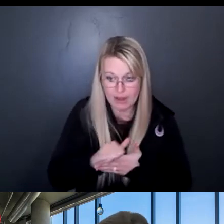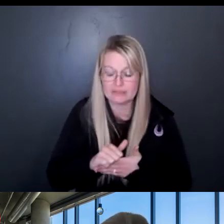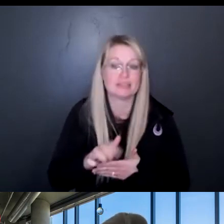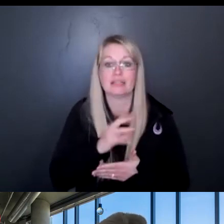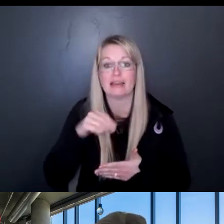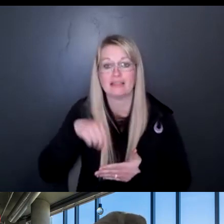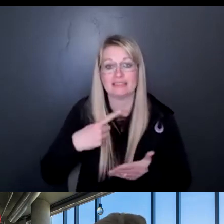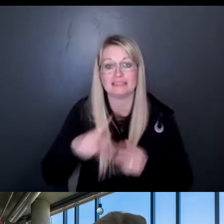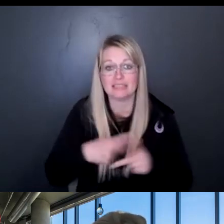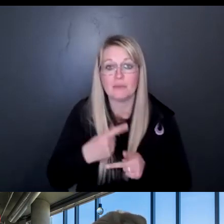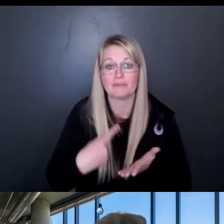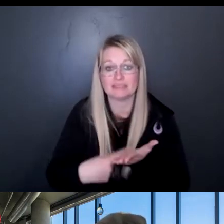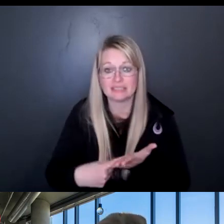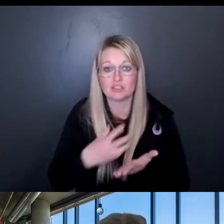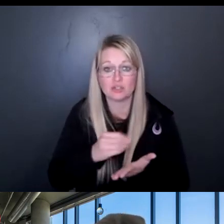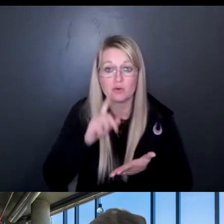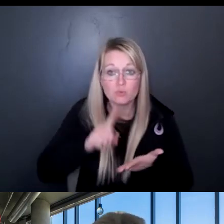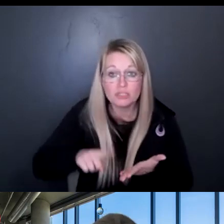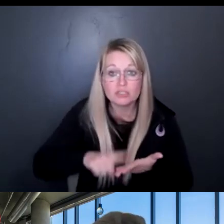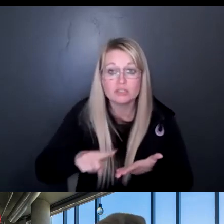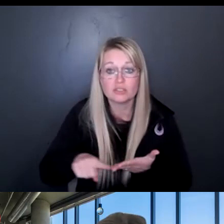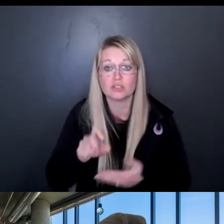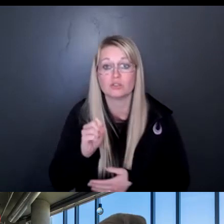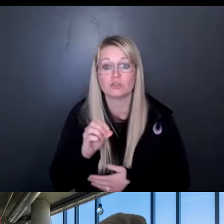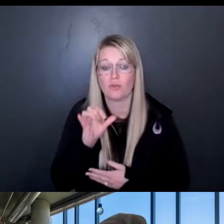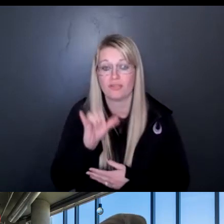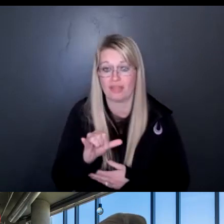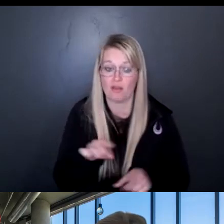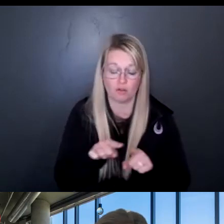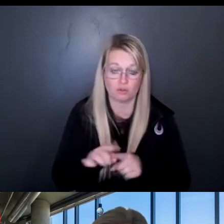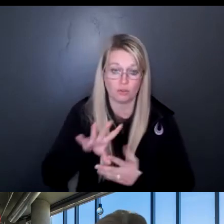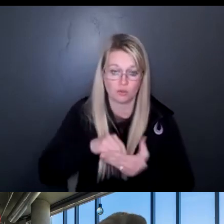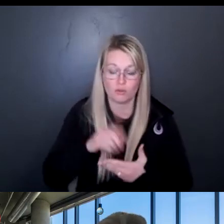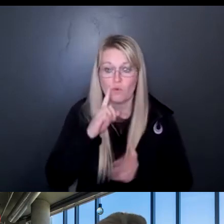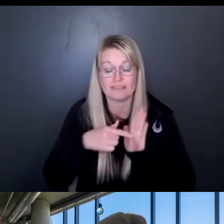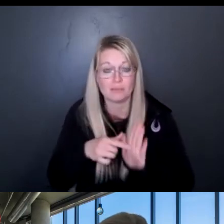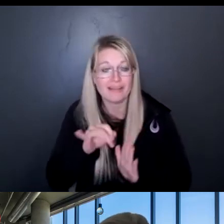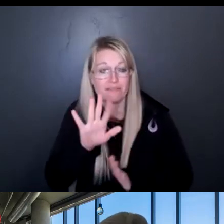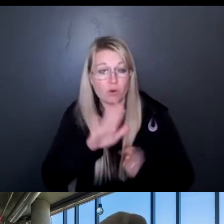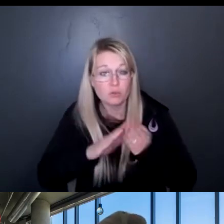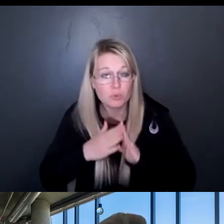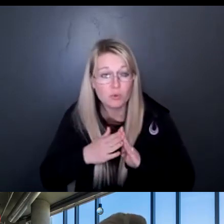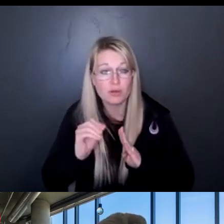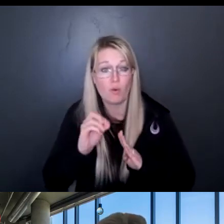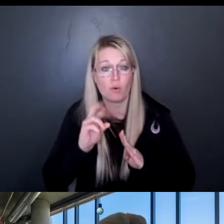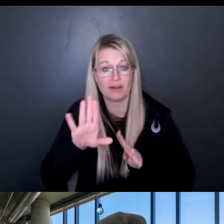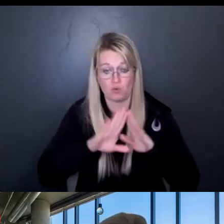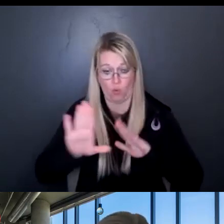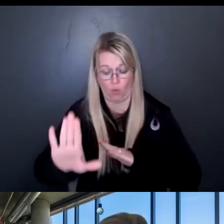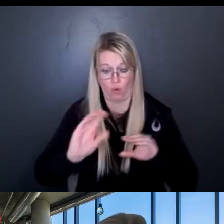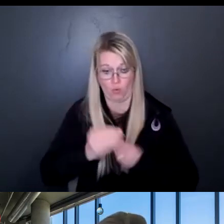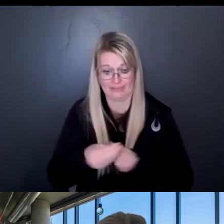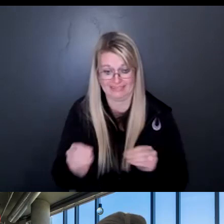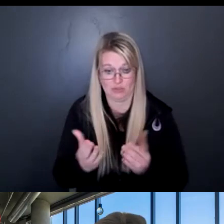type of discussion and research. So that obviously includes, for example, if within your community or within your organization,